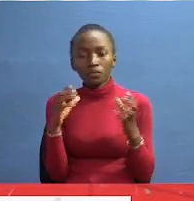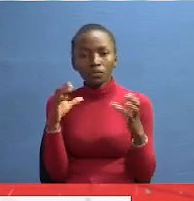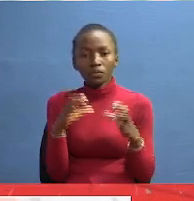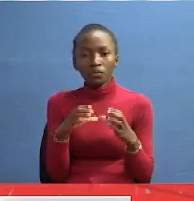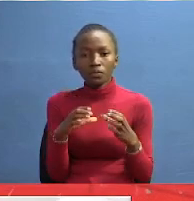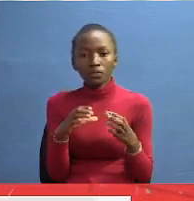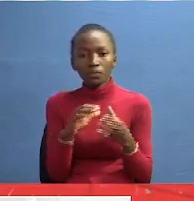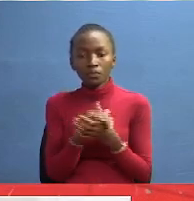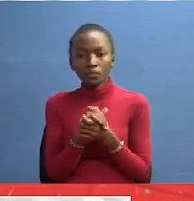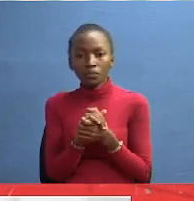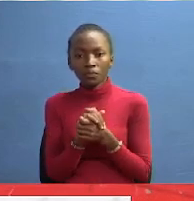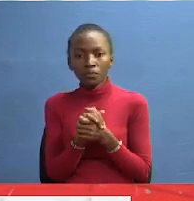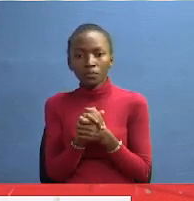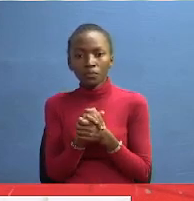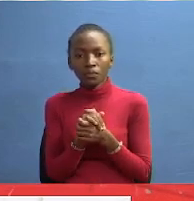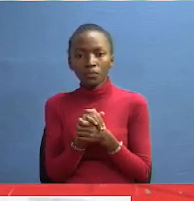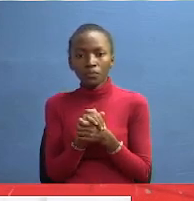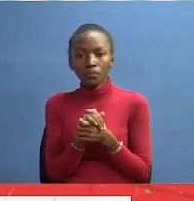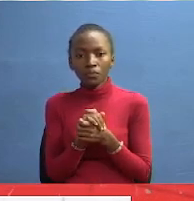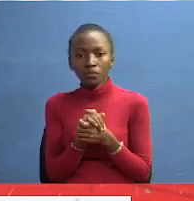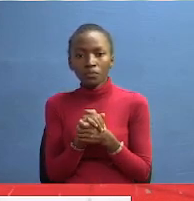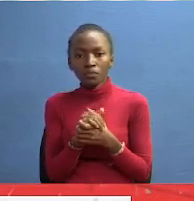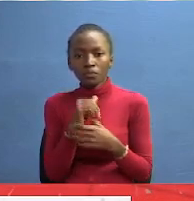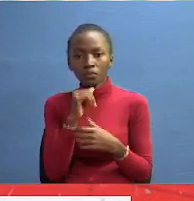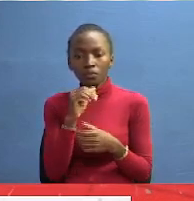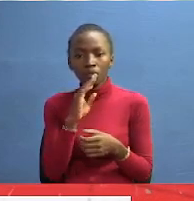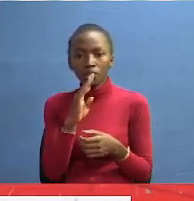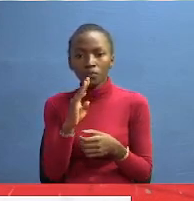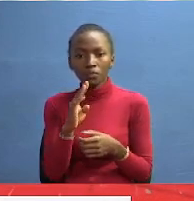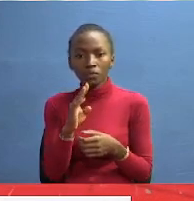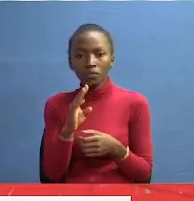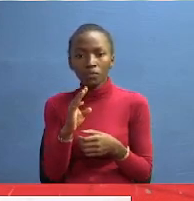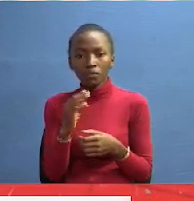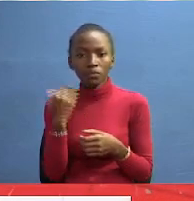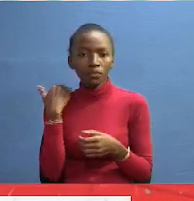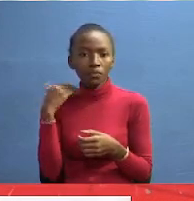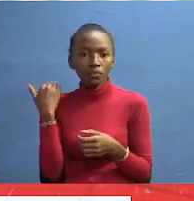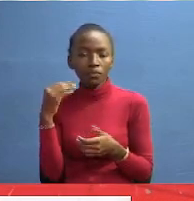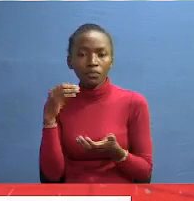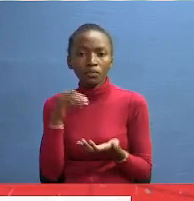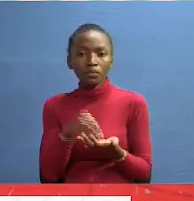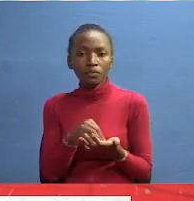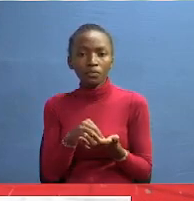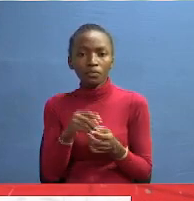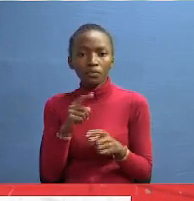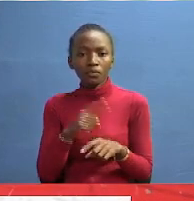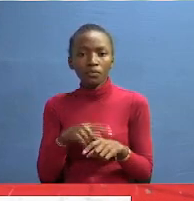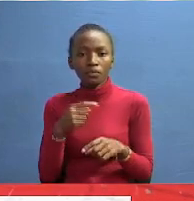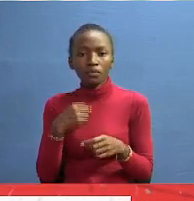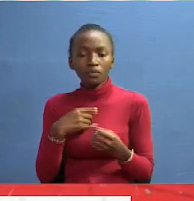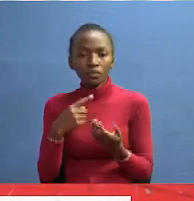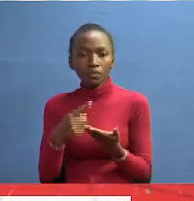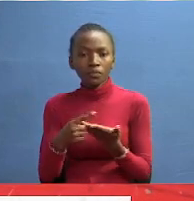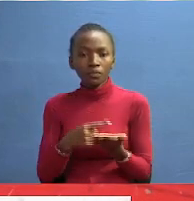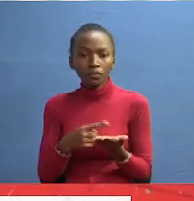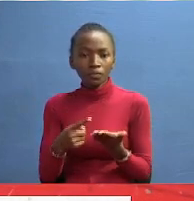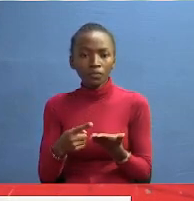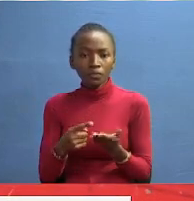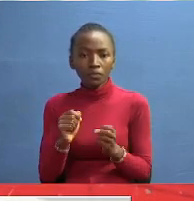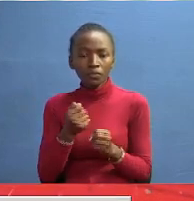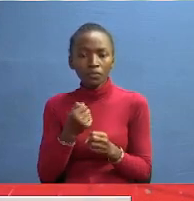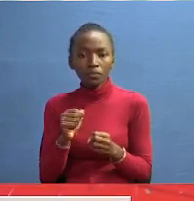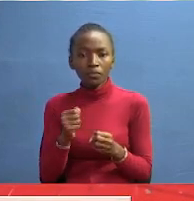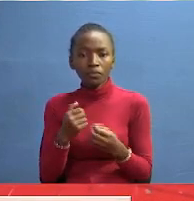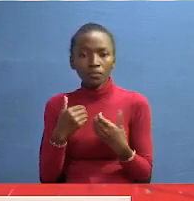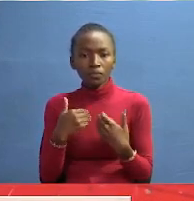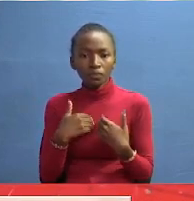that they will not be regarded as criminals, and when they engage, they come to the negotiating table, they will now not be subjected to